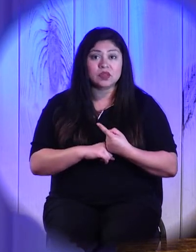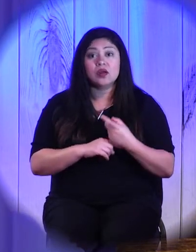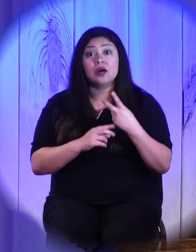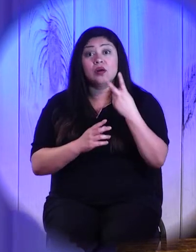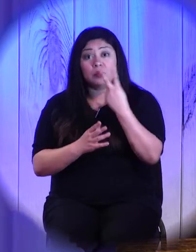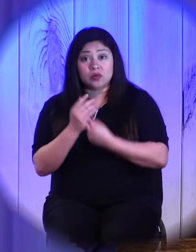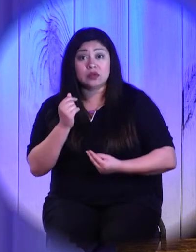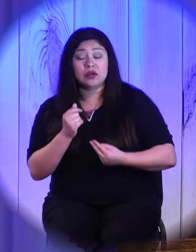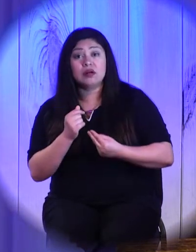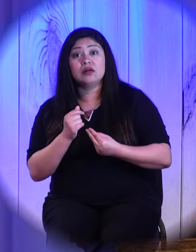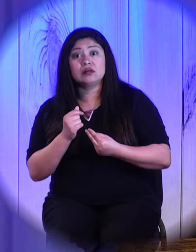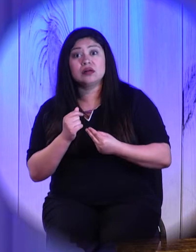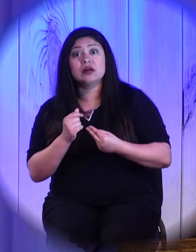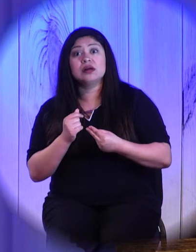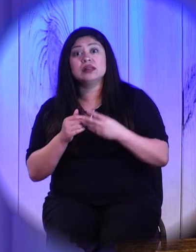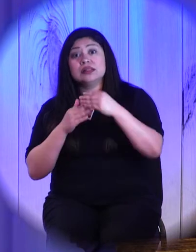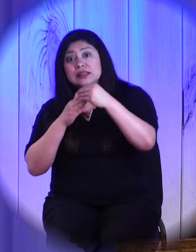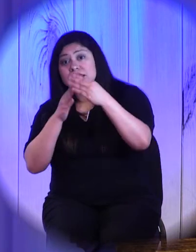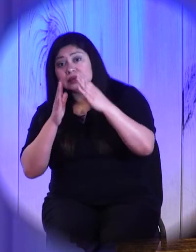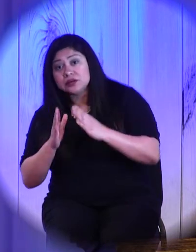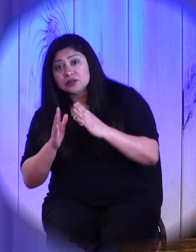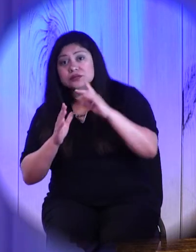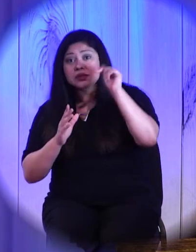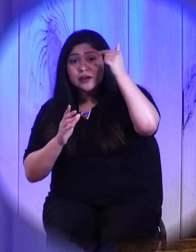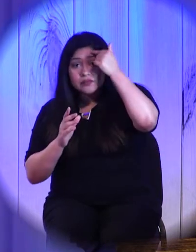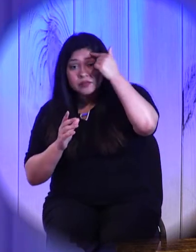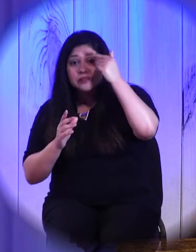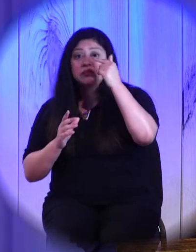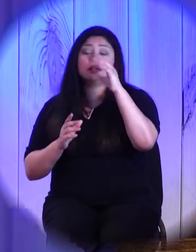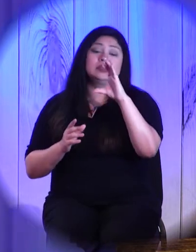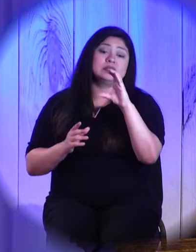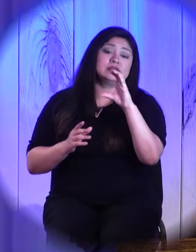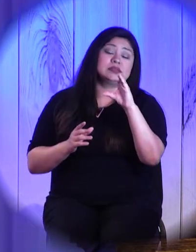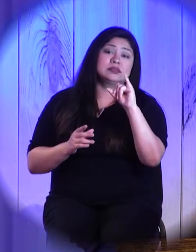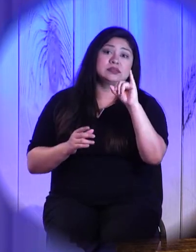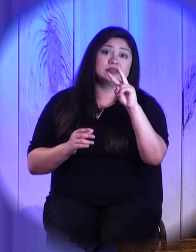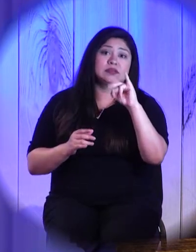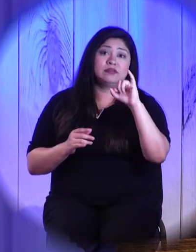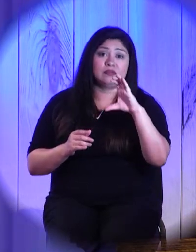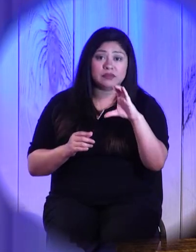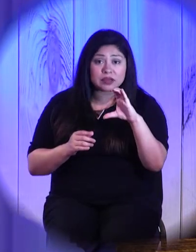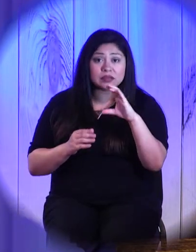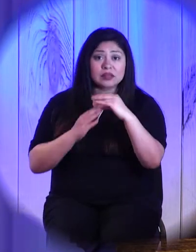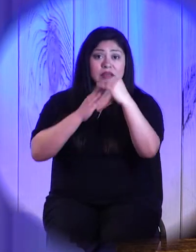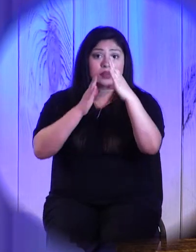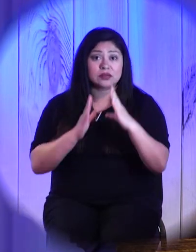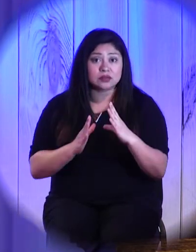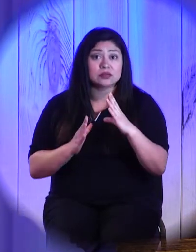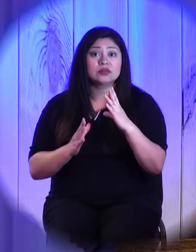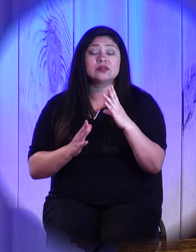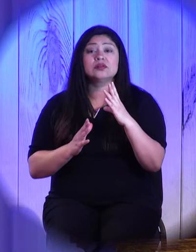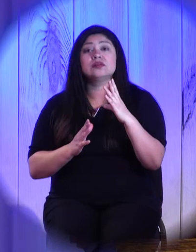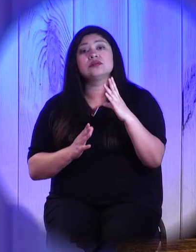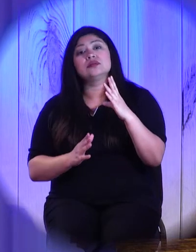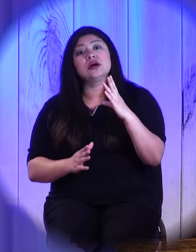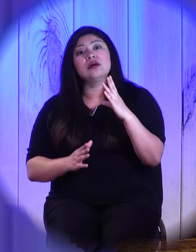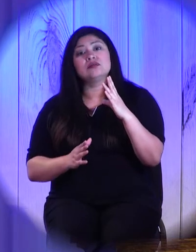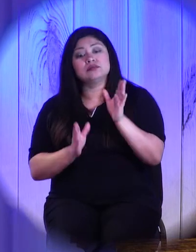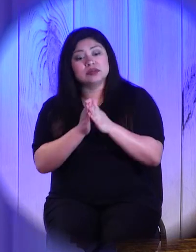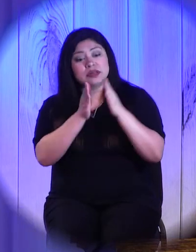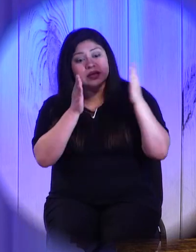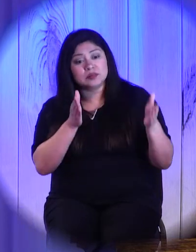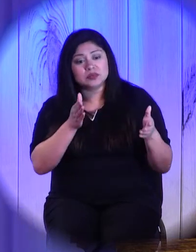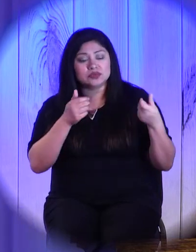civic leaders, our government leaders, as we chart a course forward, as neighbors, as we chart a course forward simply